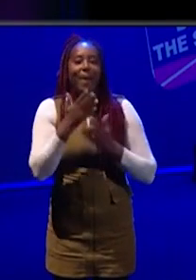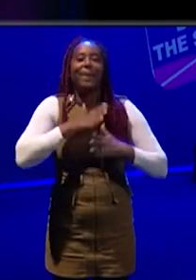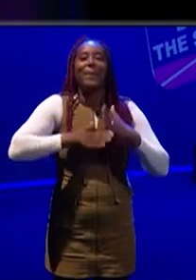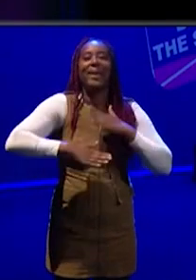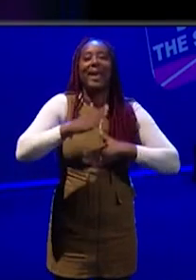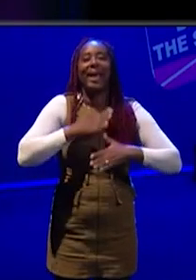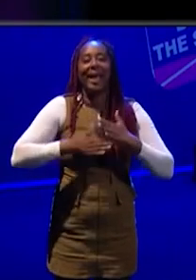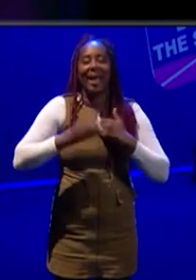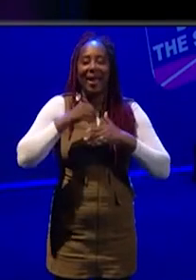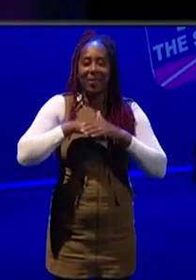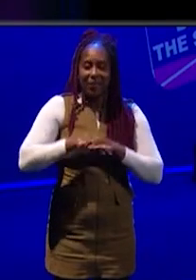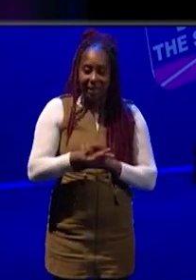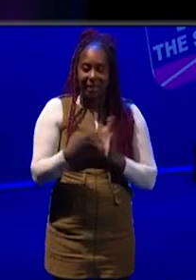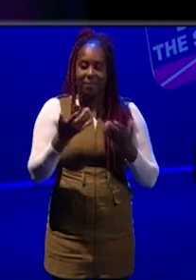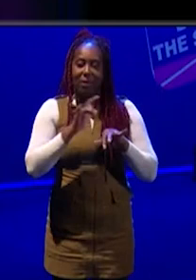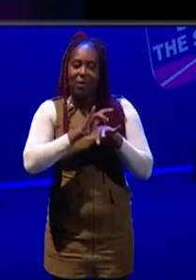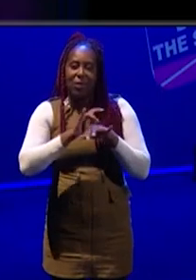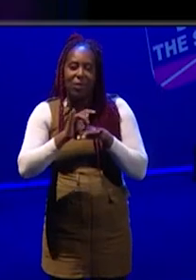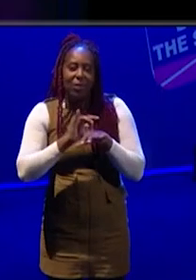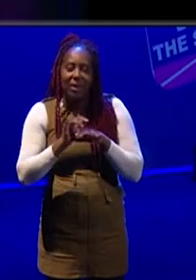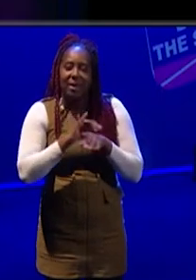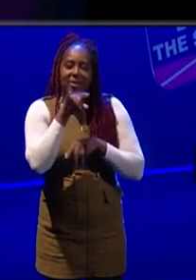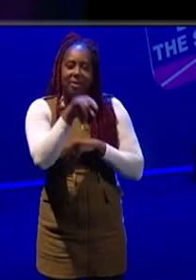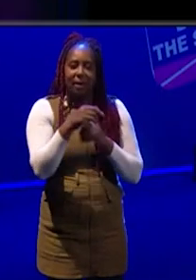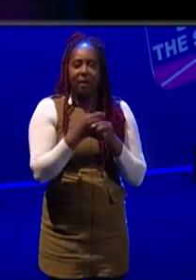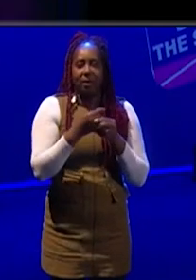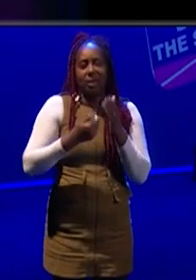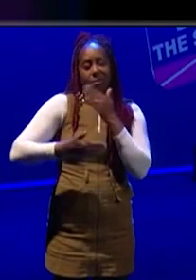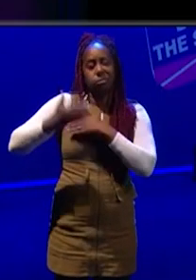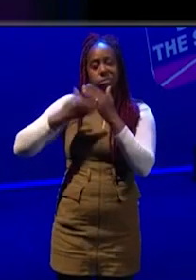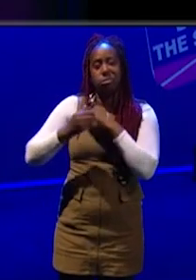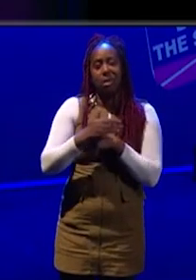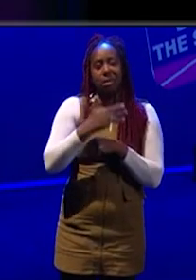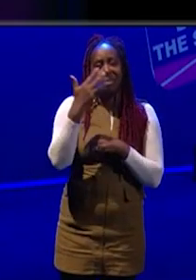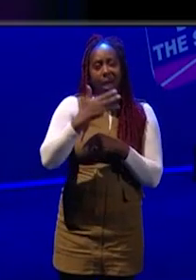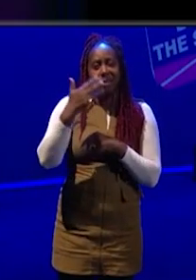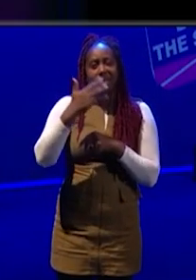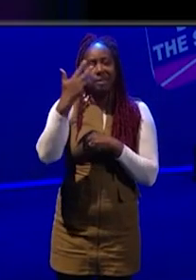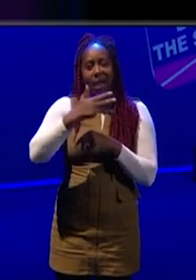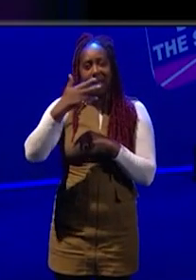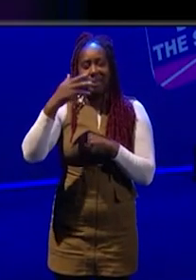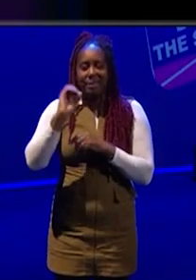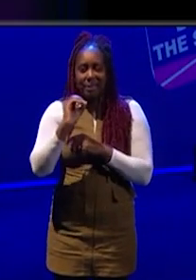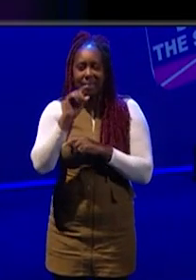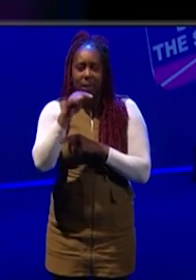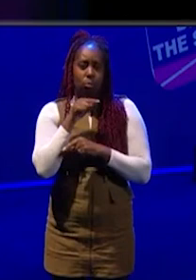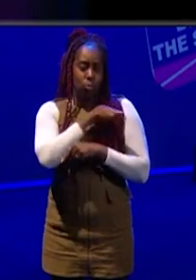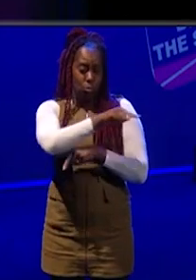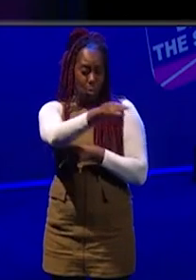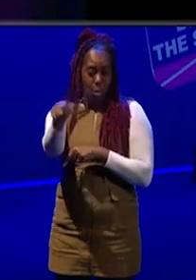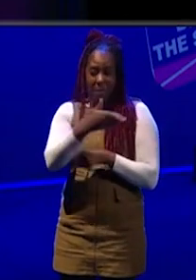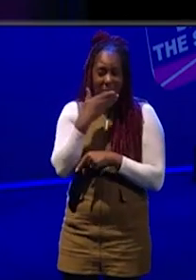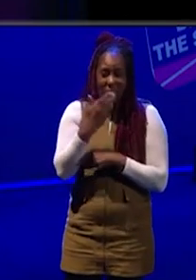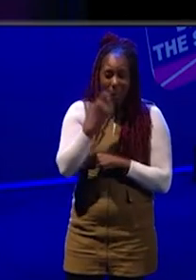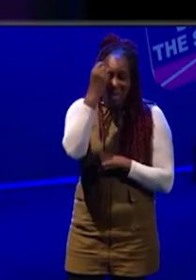remember being at the Royal Shakespeare Company in the 1990s, and there was a load of school kids in, and one actress did say to them, "You people have no idea how